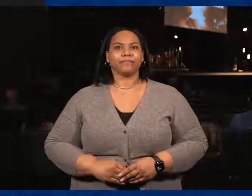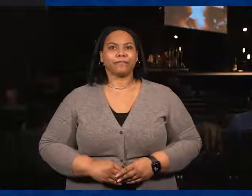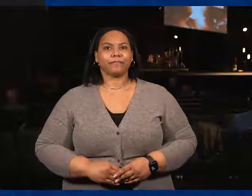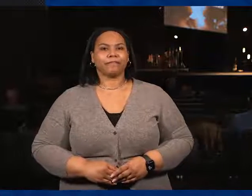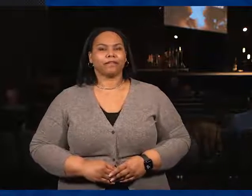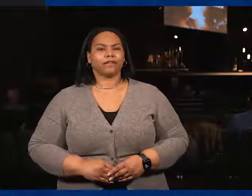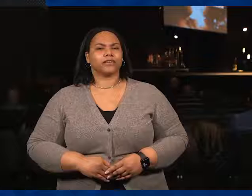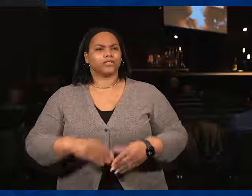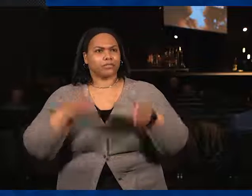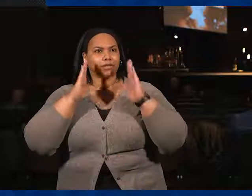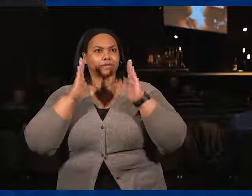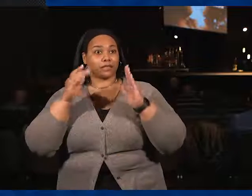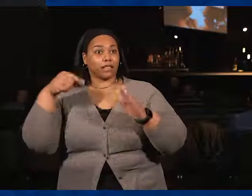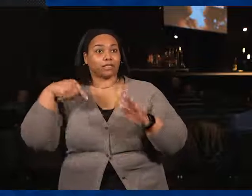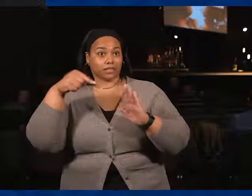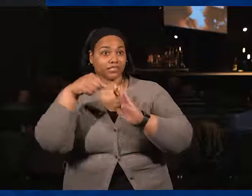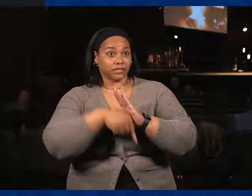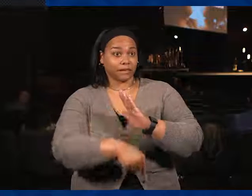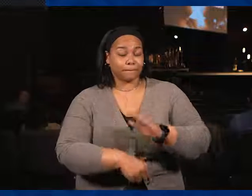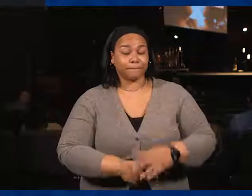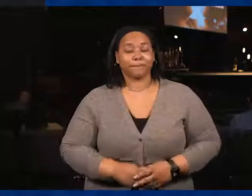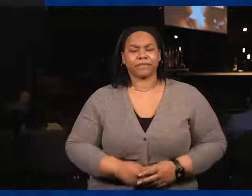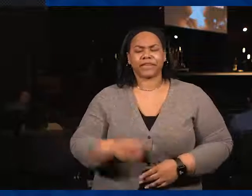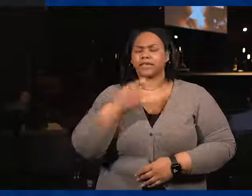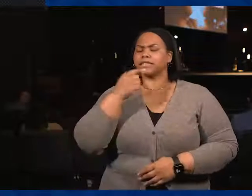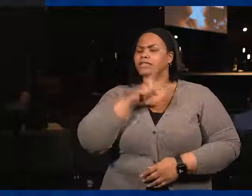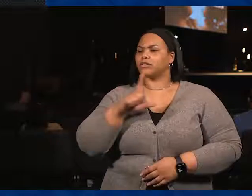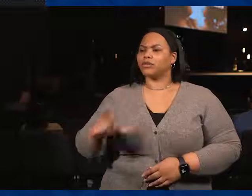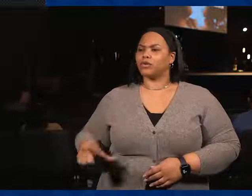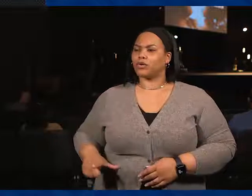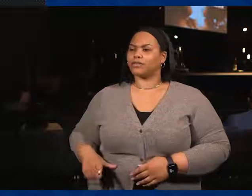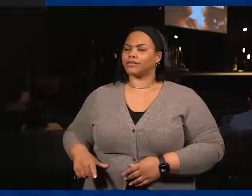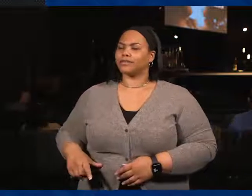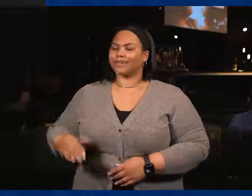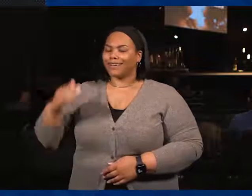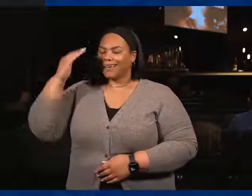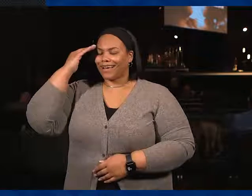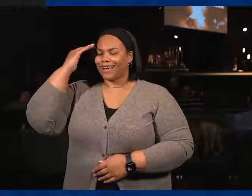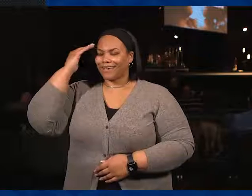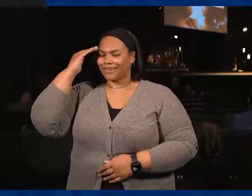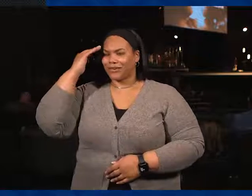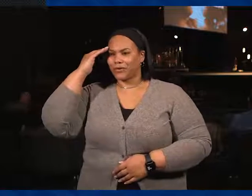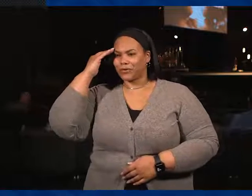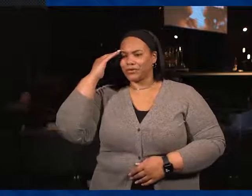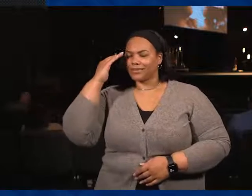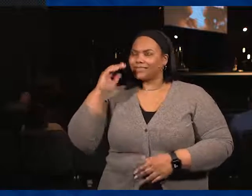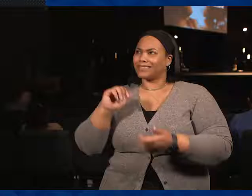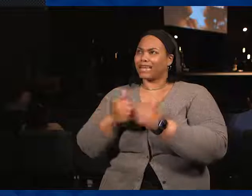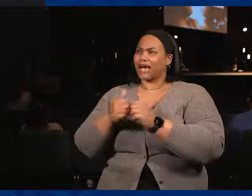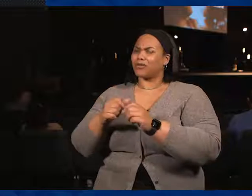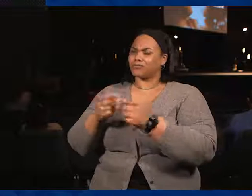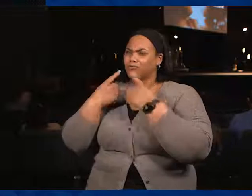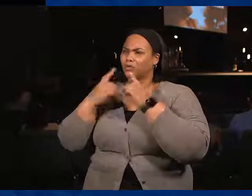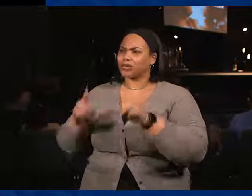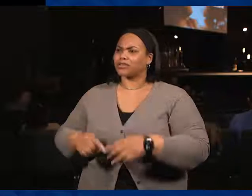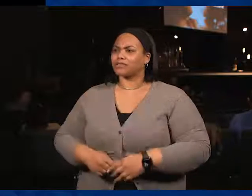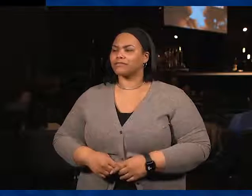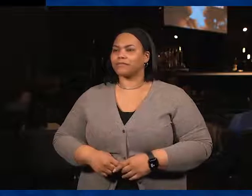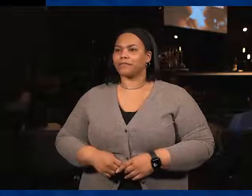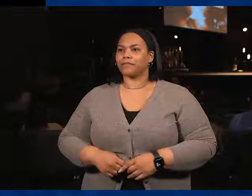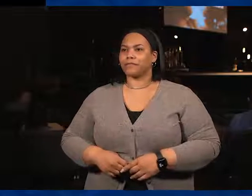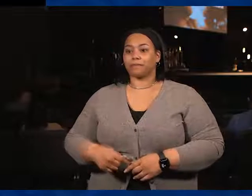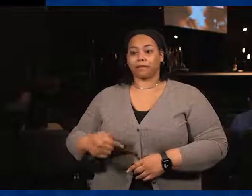Watch what he says. This is deep. He says, Lord, I know how this thing works. I'm a man